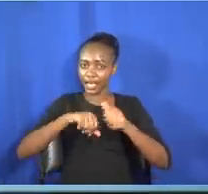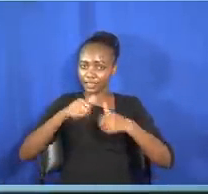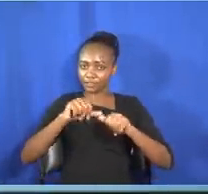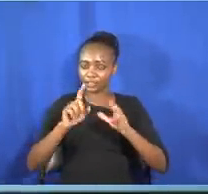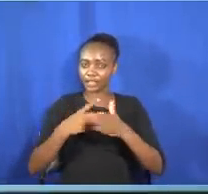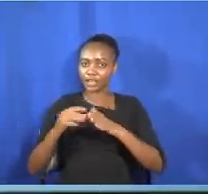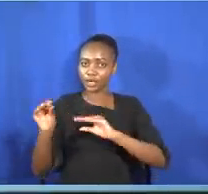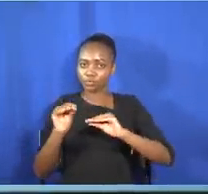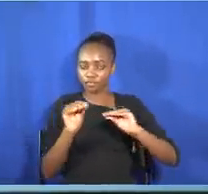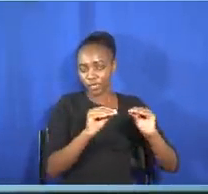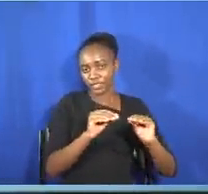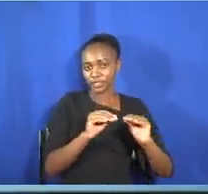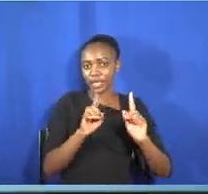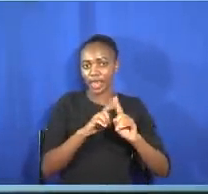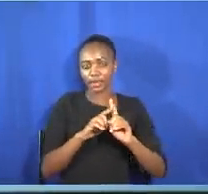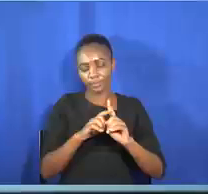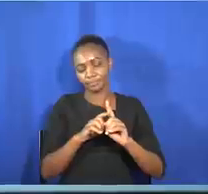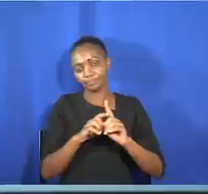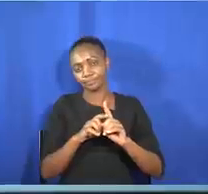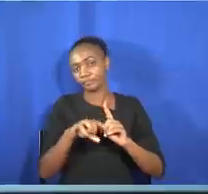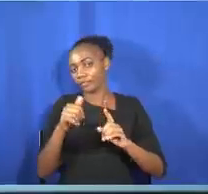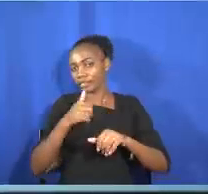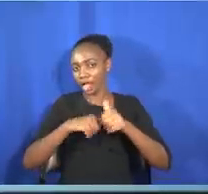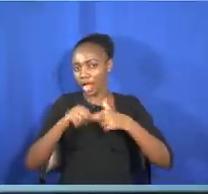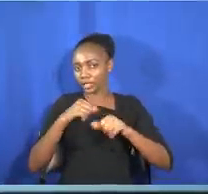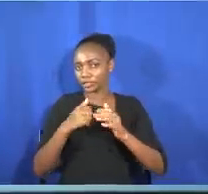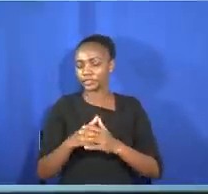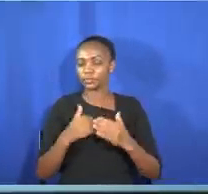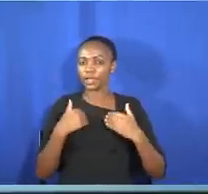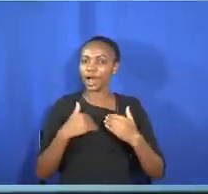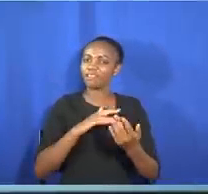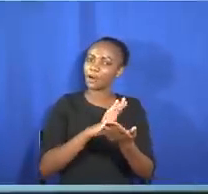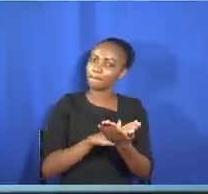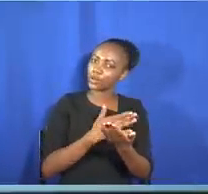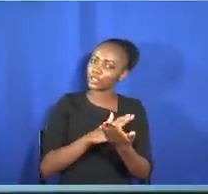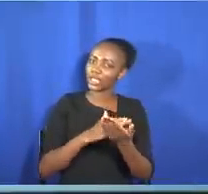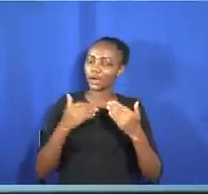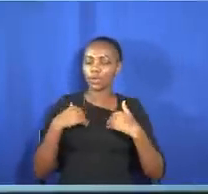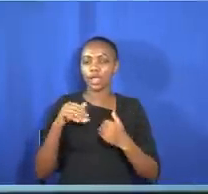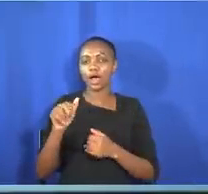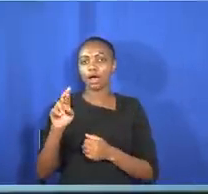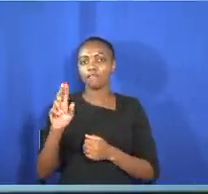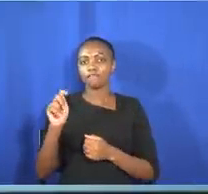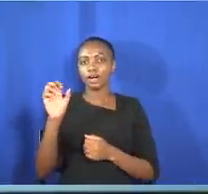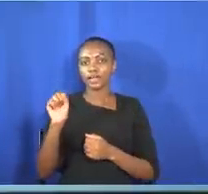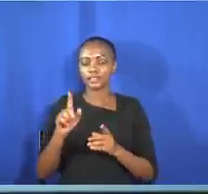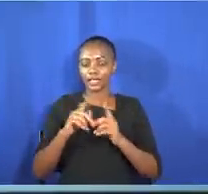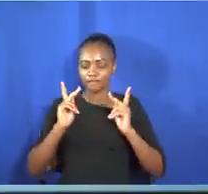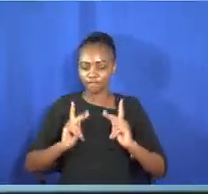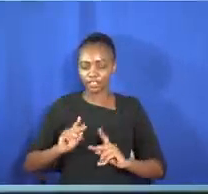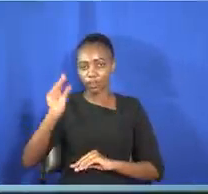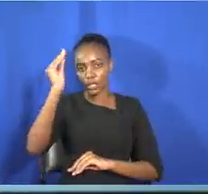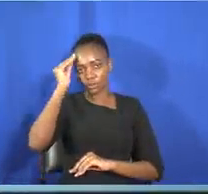skills activities, then movement and creative activities. Of course, here that's where we have the art, the music, and